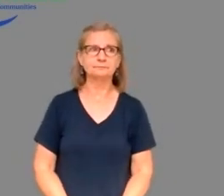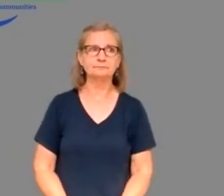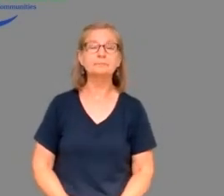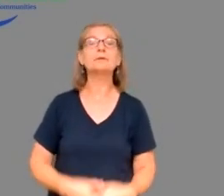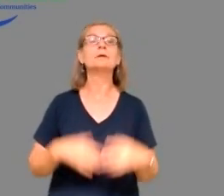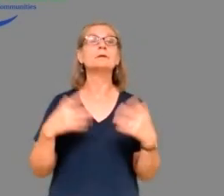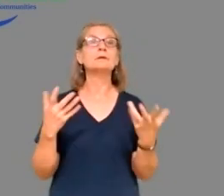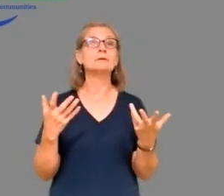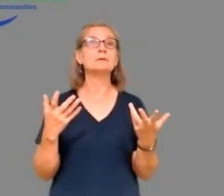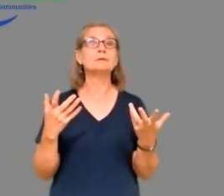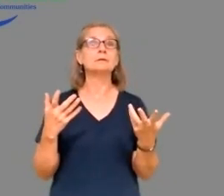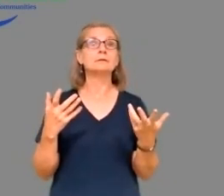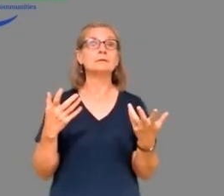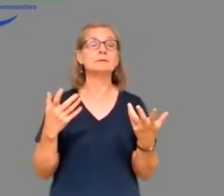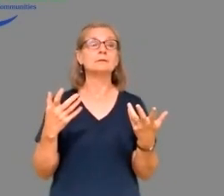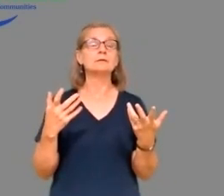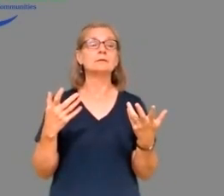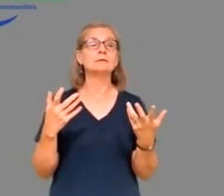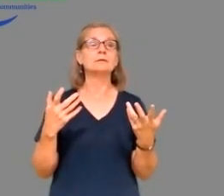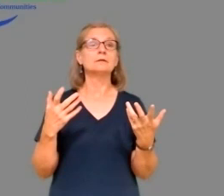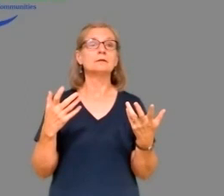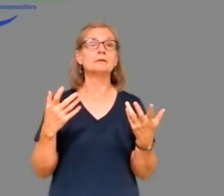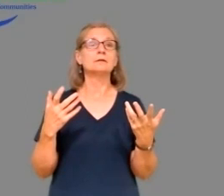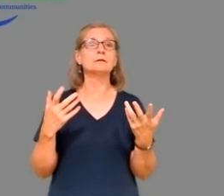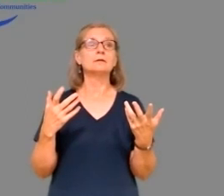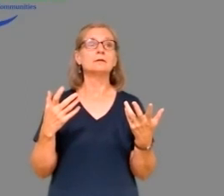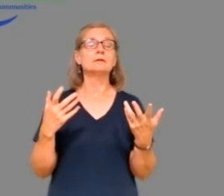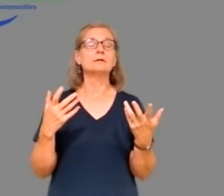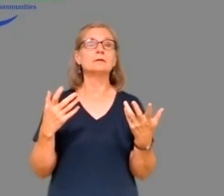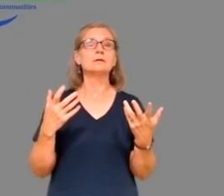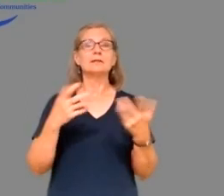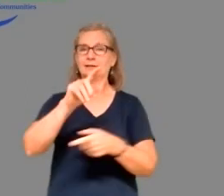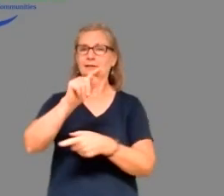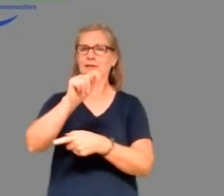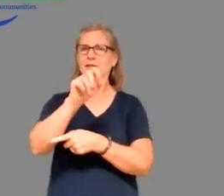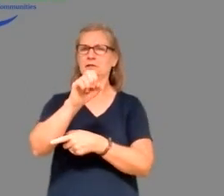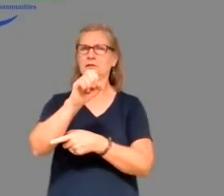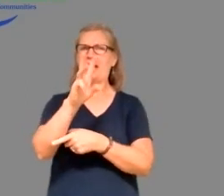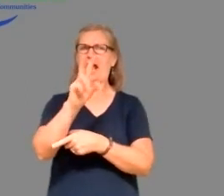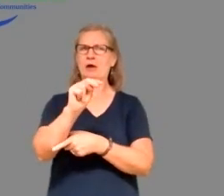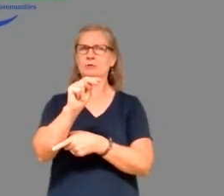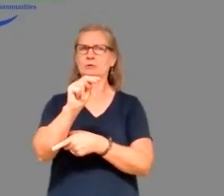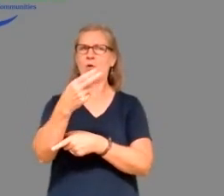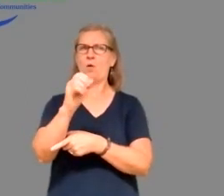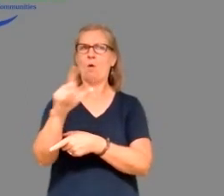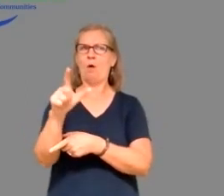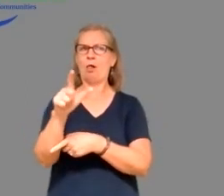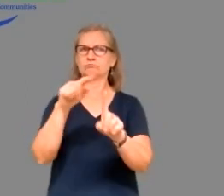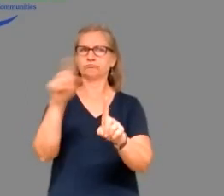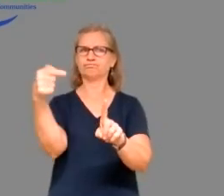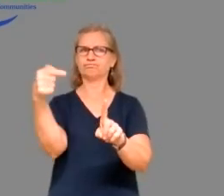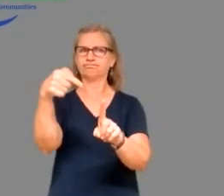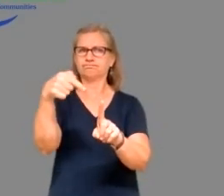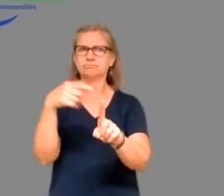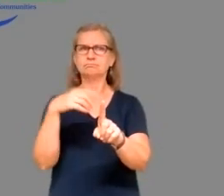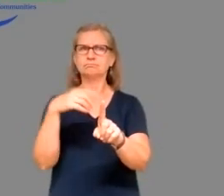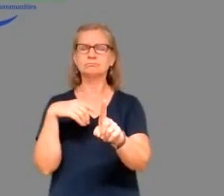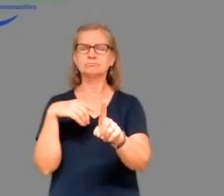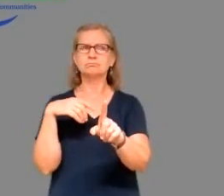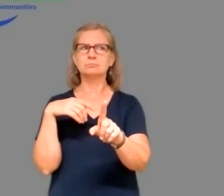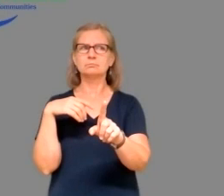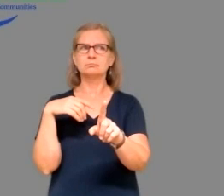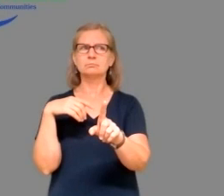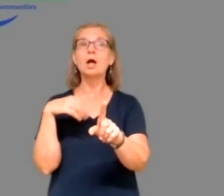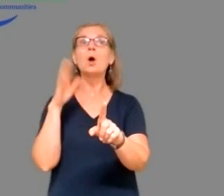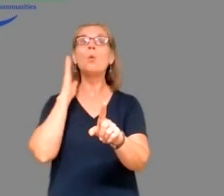Speaking of our town hall, I believe we're going to be transitioning into a every